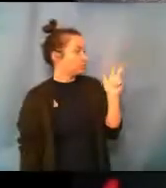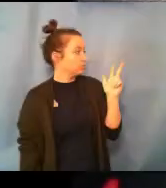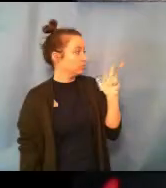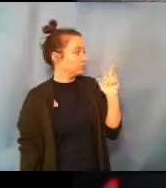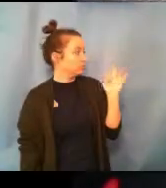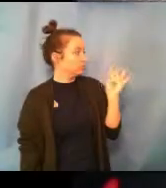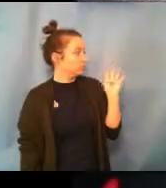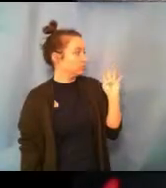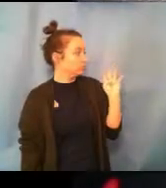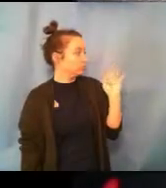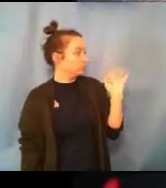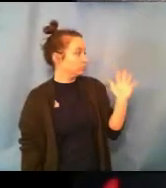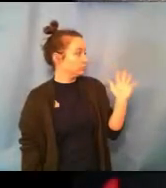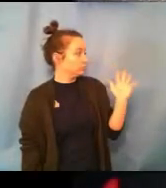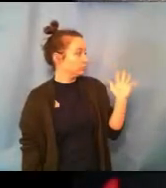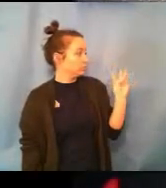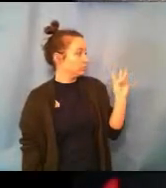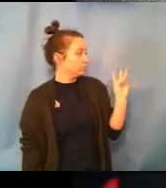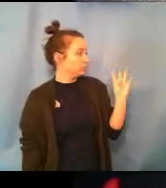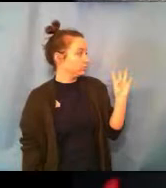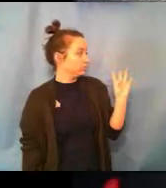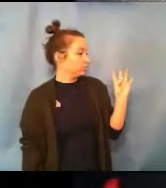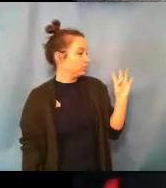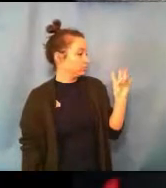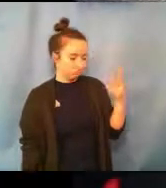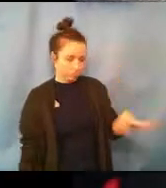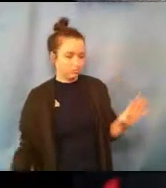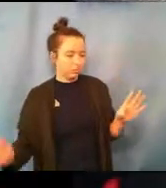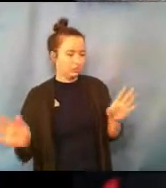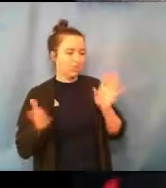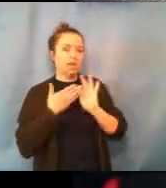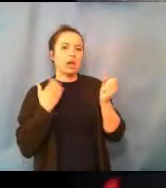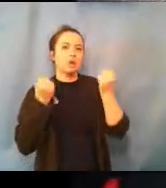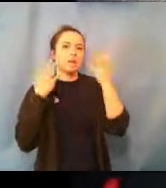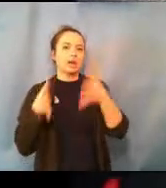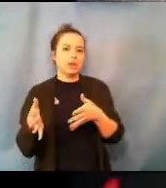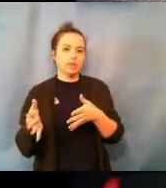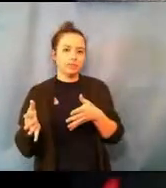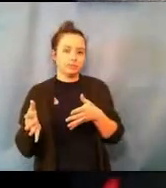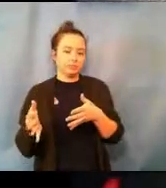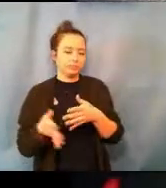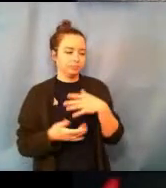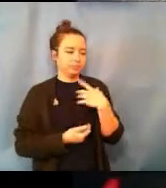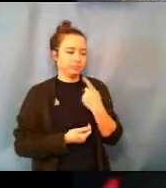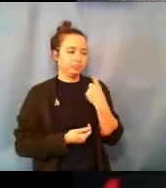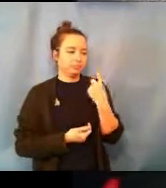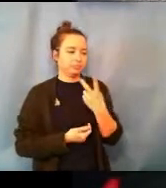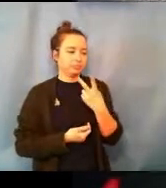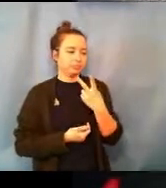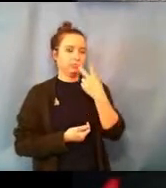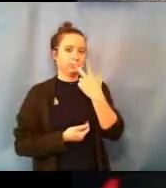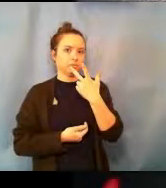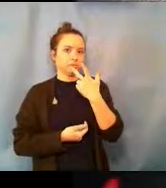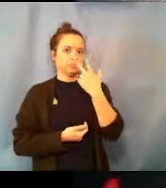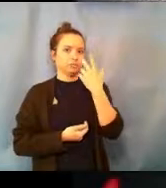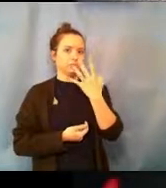2, 3, 4, 5, 6. Let's count how many we didn't color in. Ready? 1,